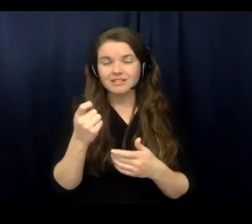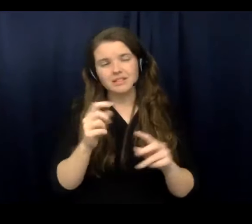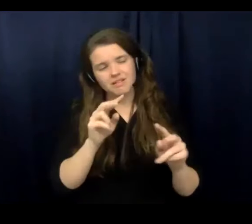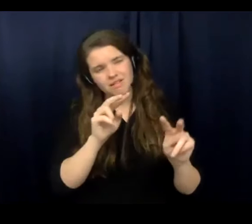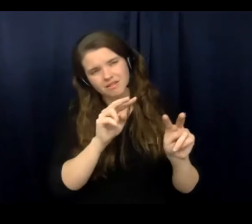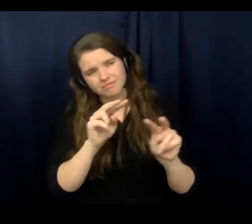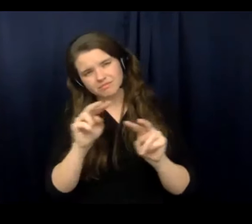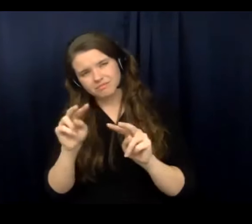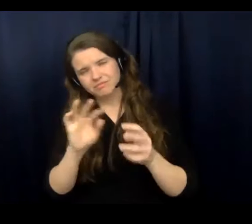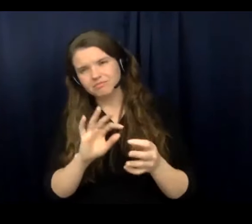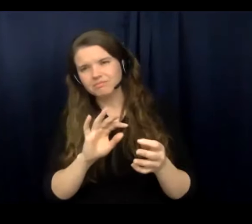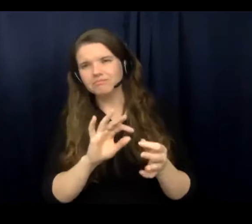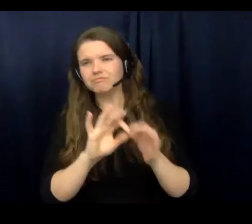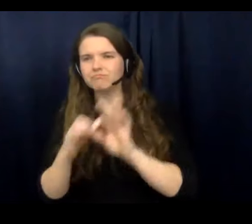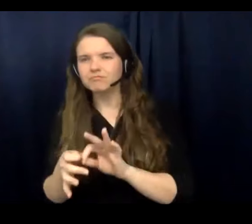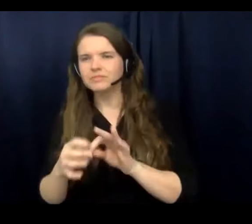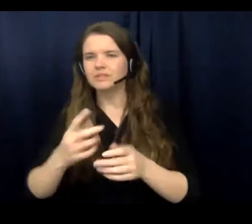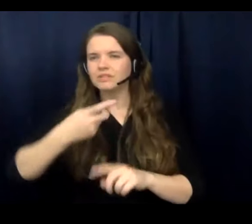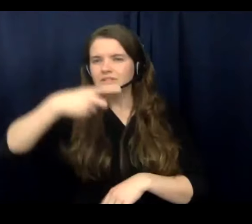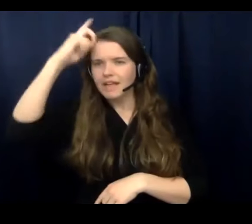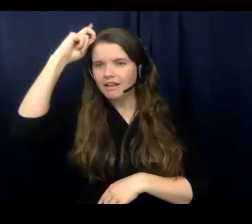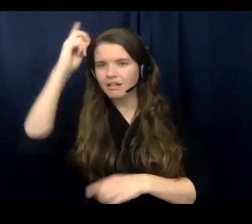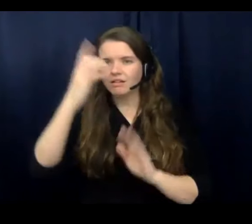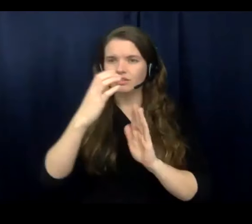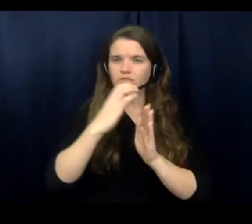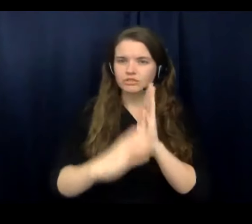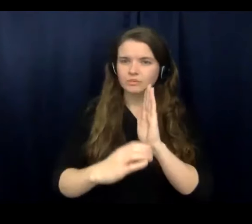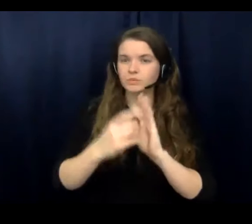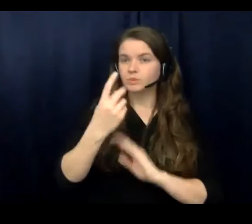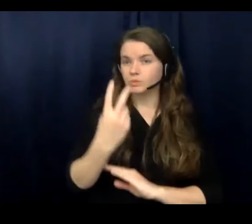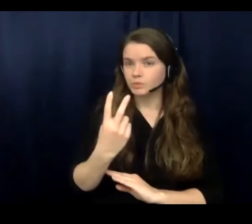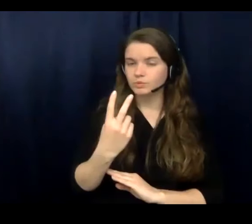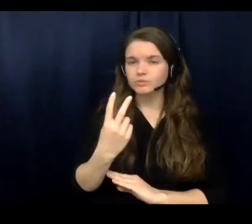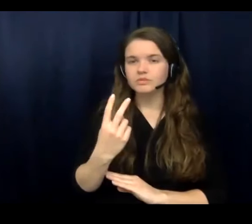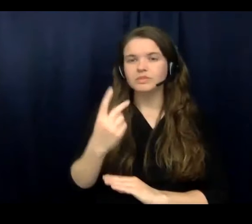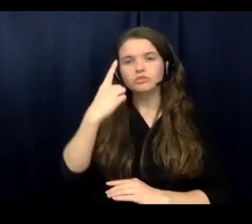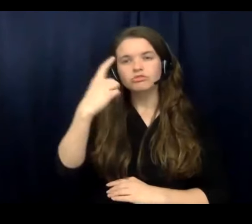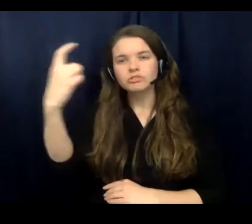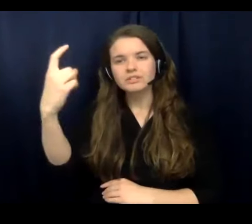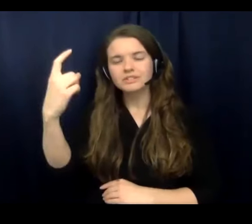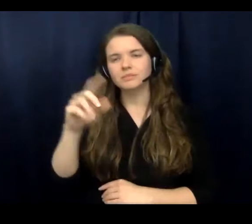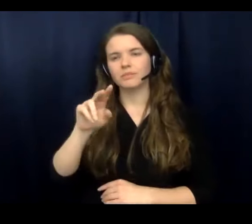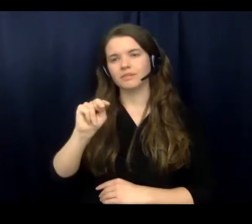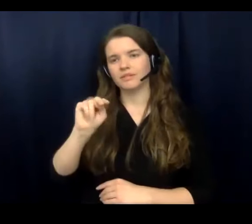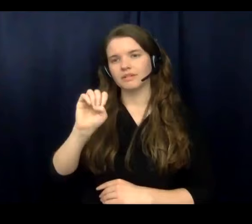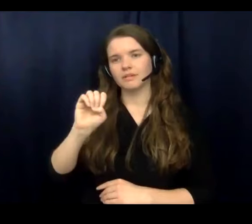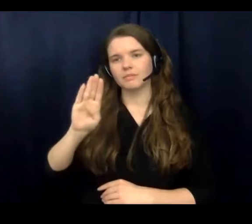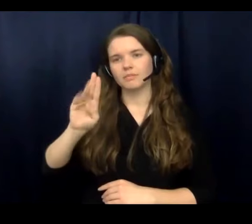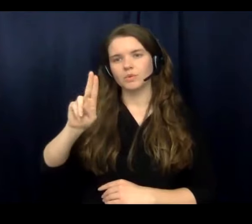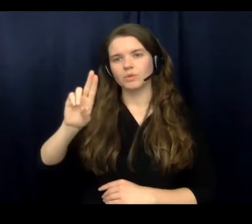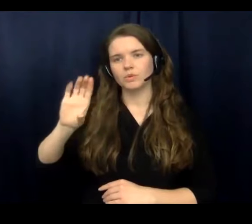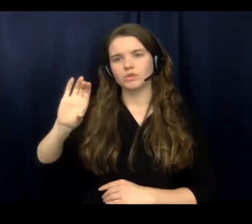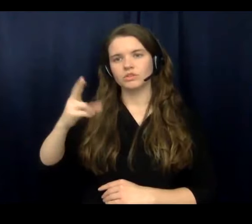Daniel, and particularly chapter 2, when he interpreted Nebuchadnezzar's dream. I want to just read that as a preface to